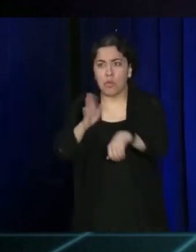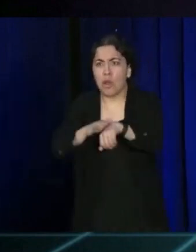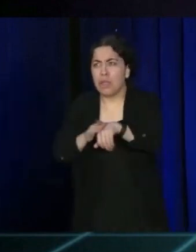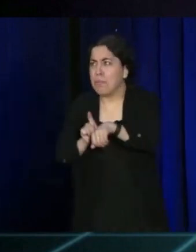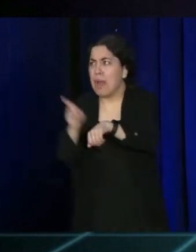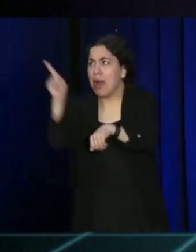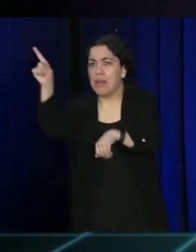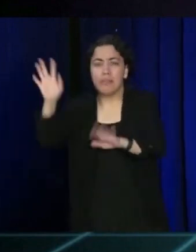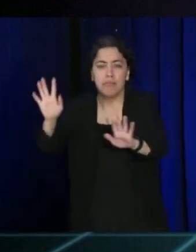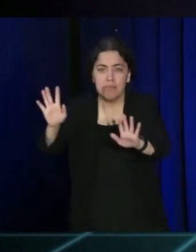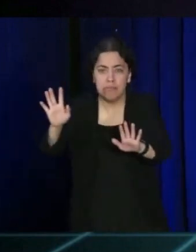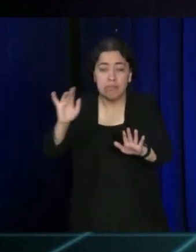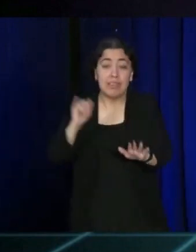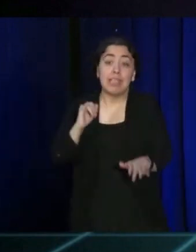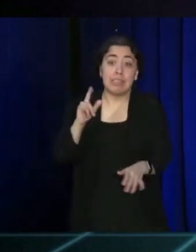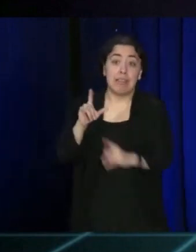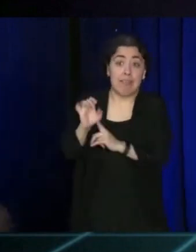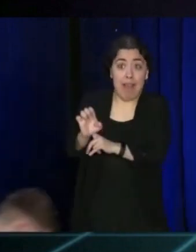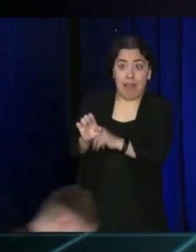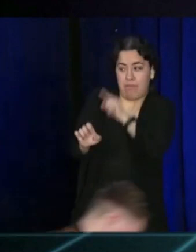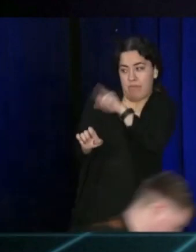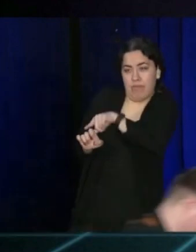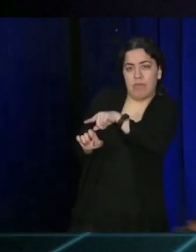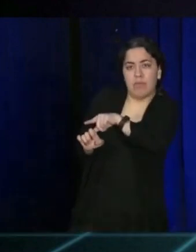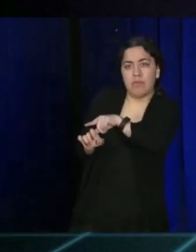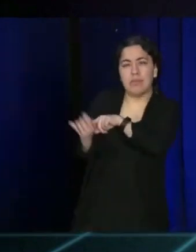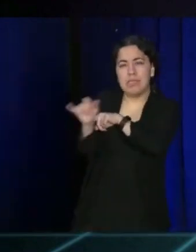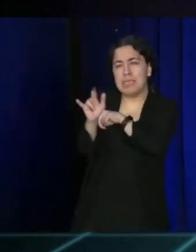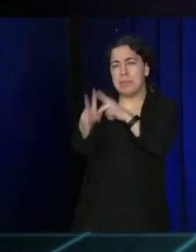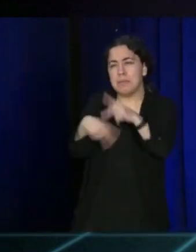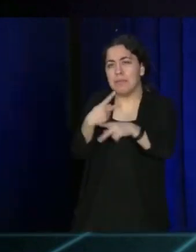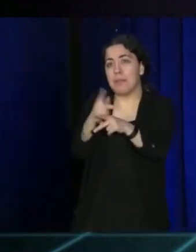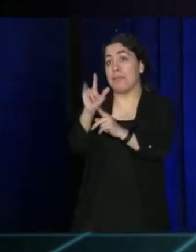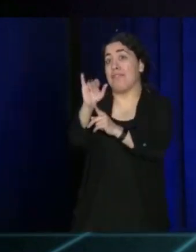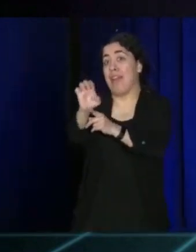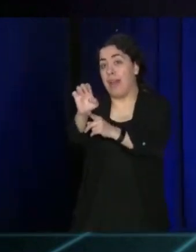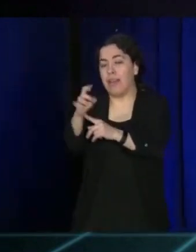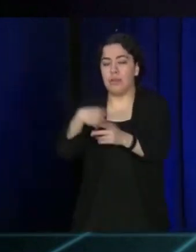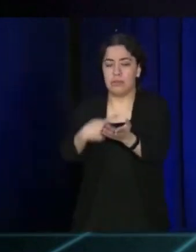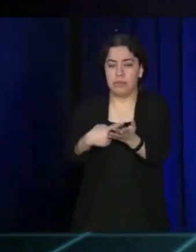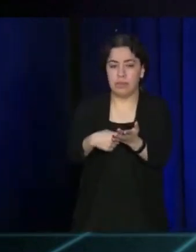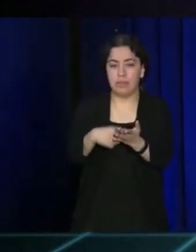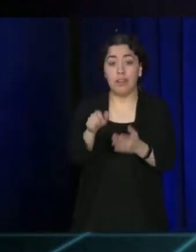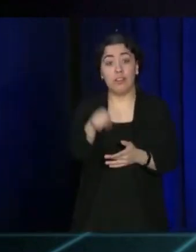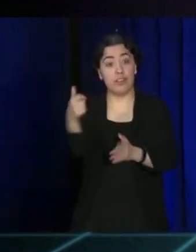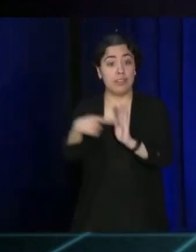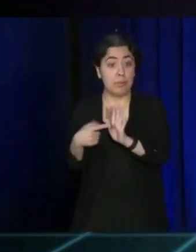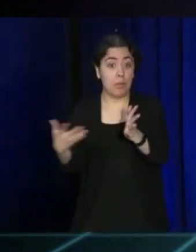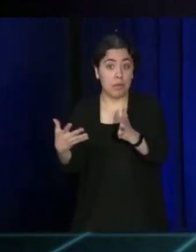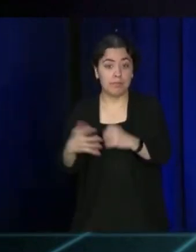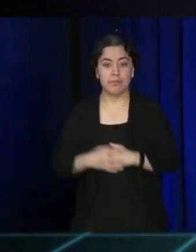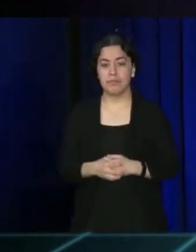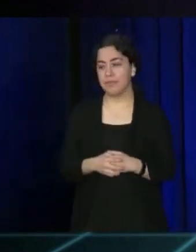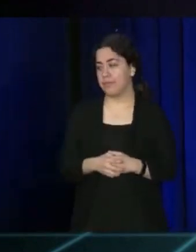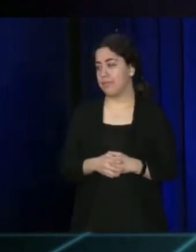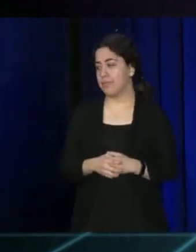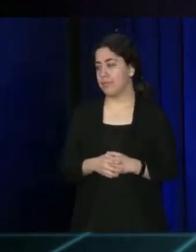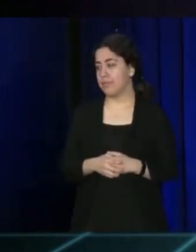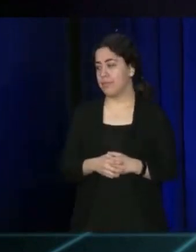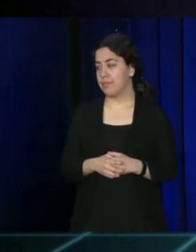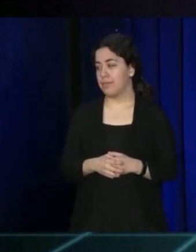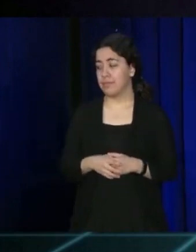So that's a lie. That's the same sort of lie that we're talking about. And here's another one. I am very bad at